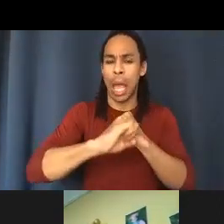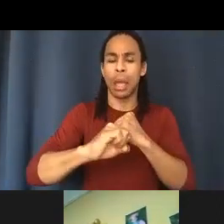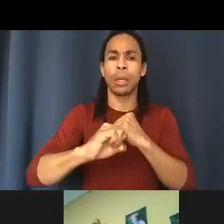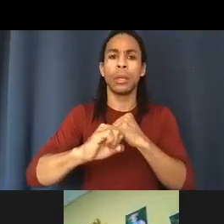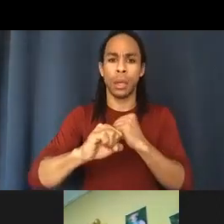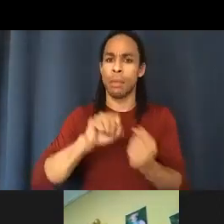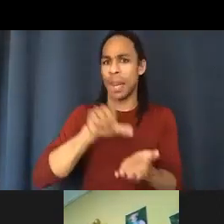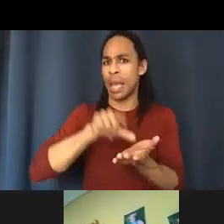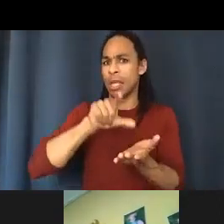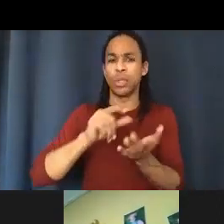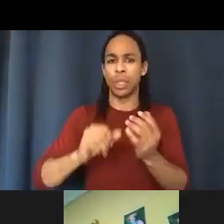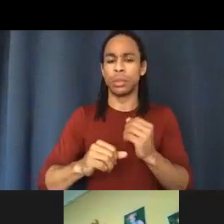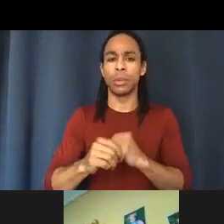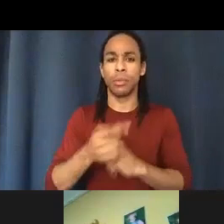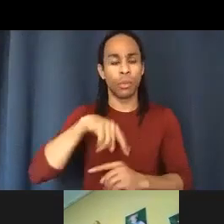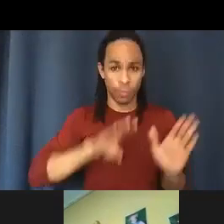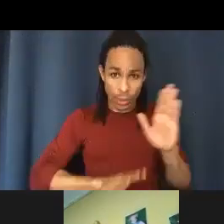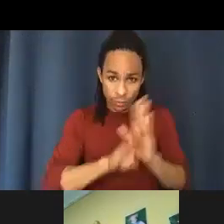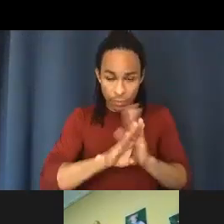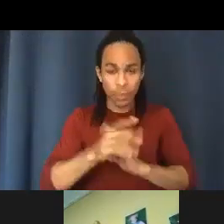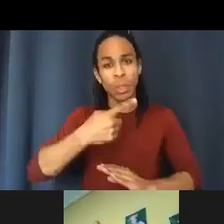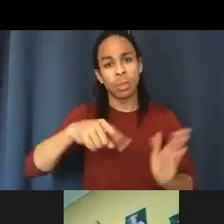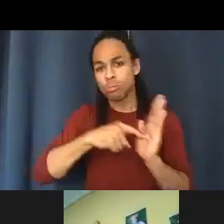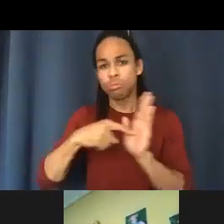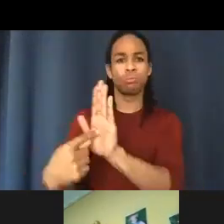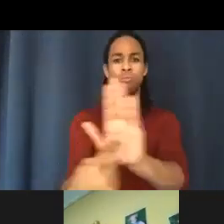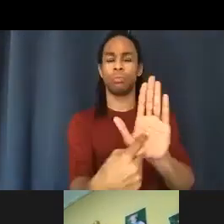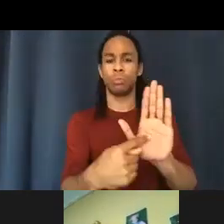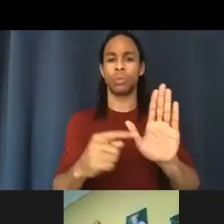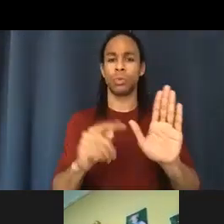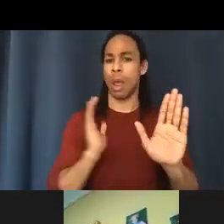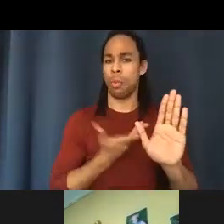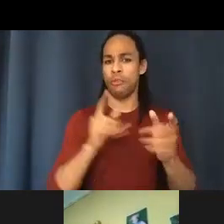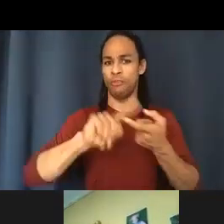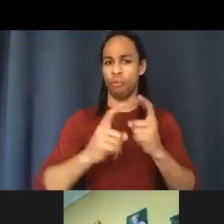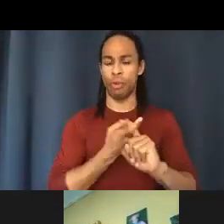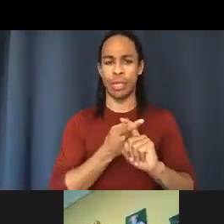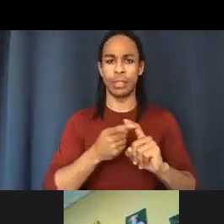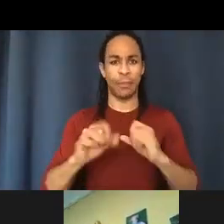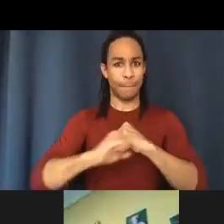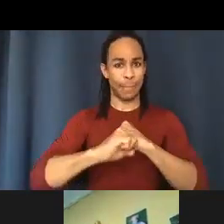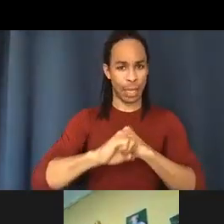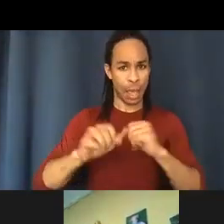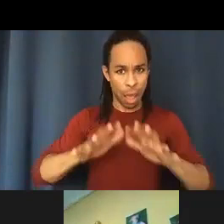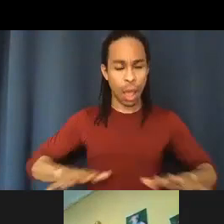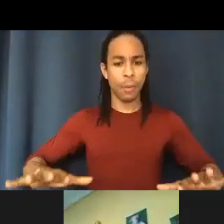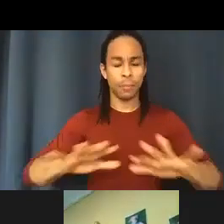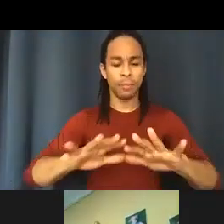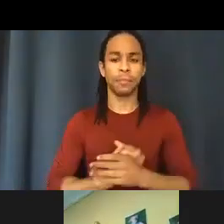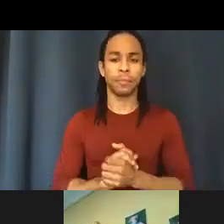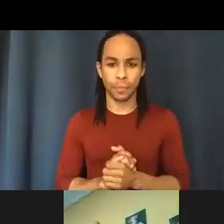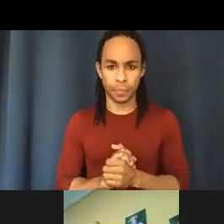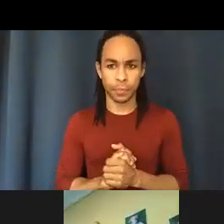share out to our friends in the media. We're trying so hard to get the media to really channel a lot